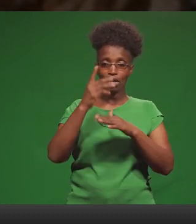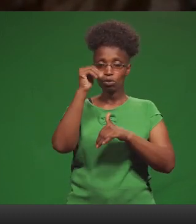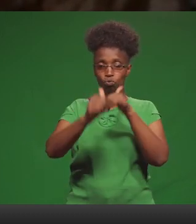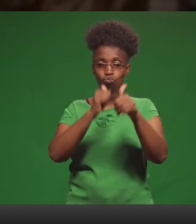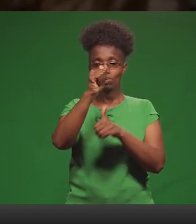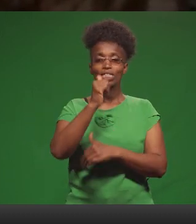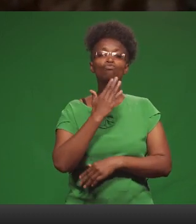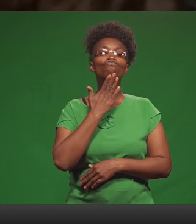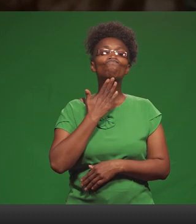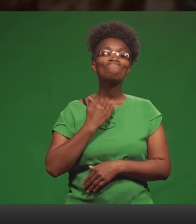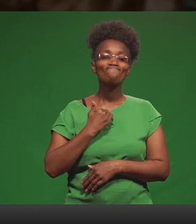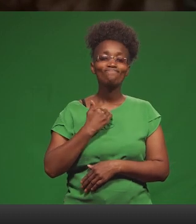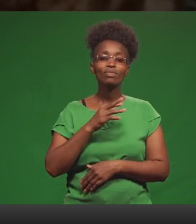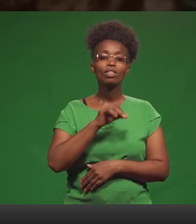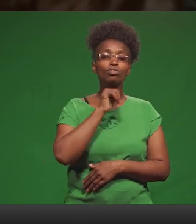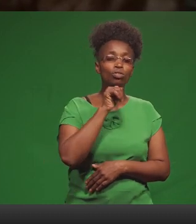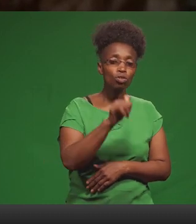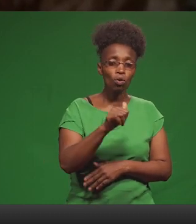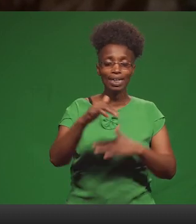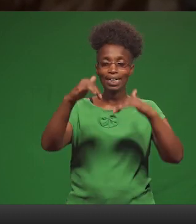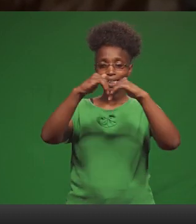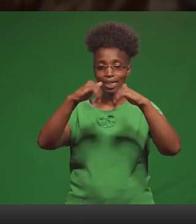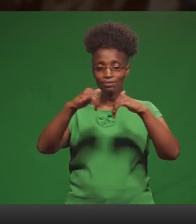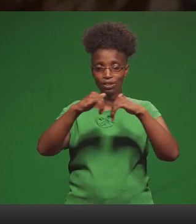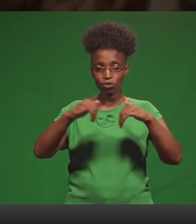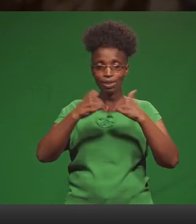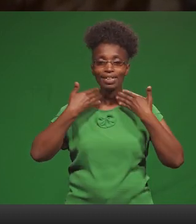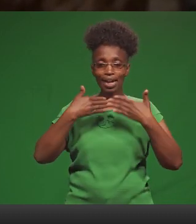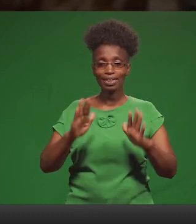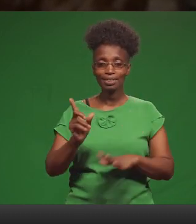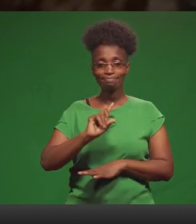Kenya that we desire, not that brings division and hatred.